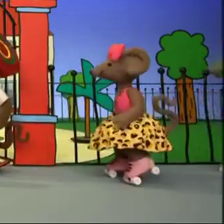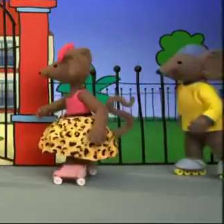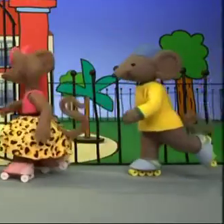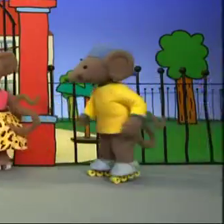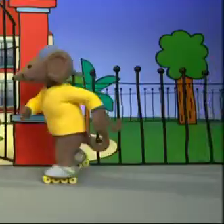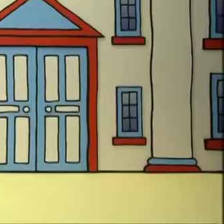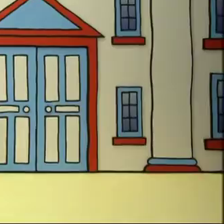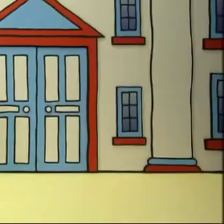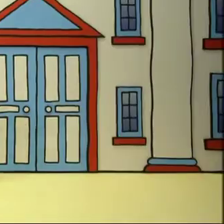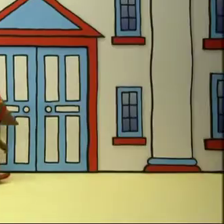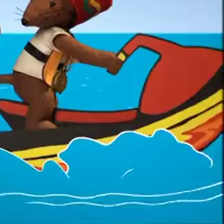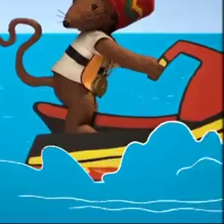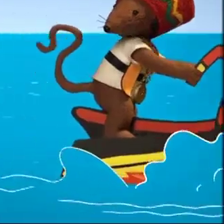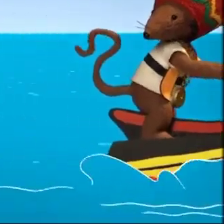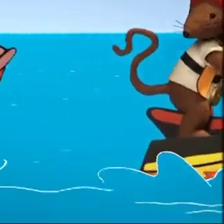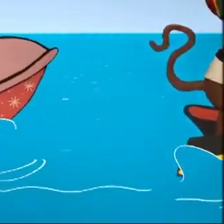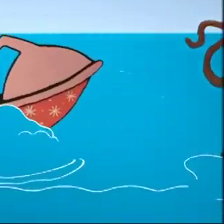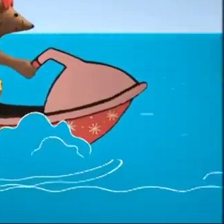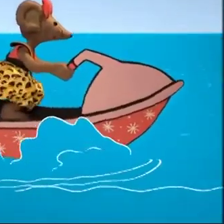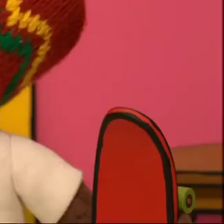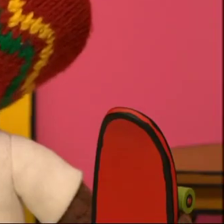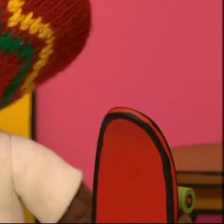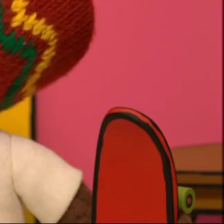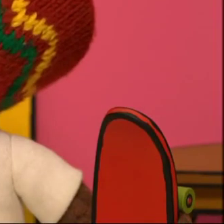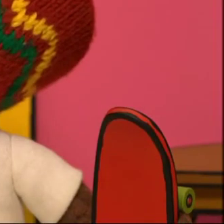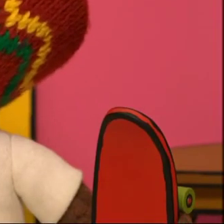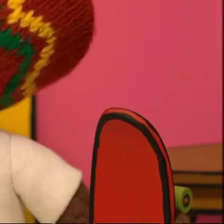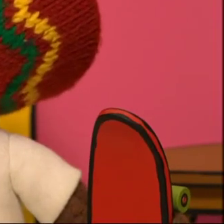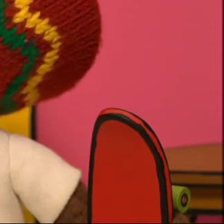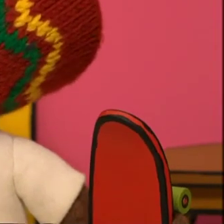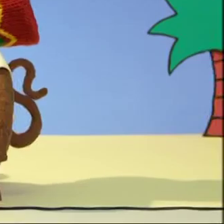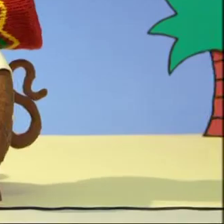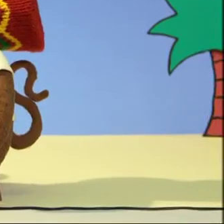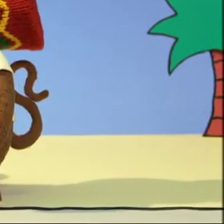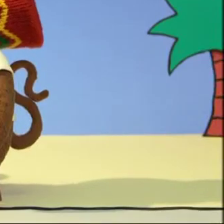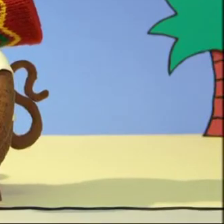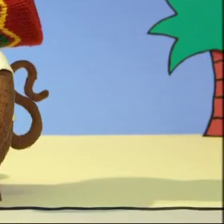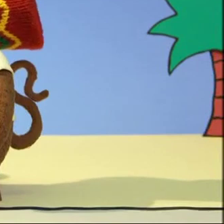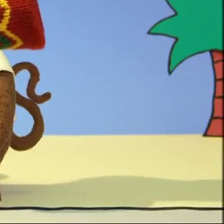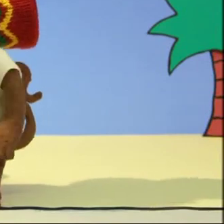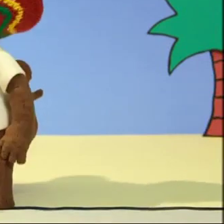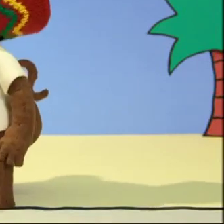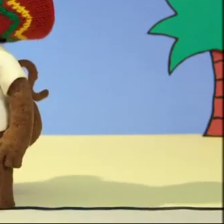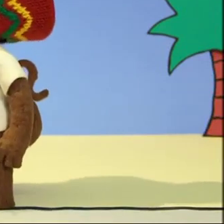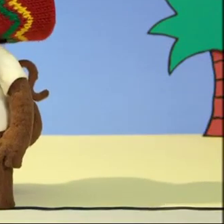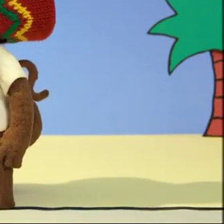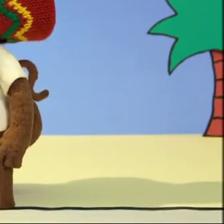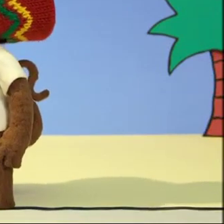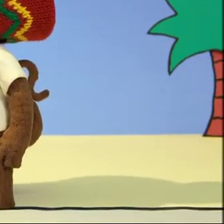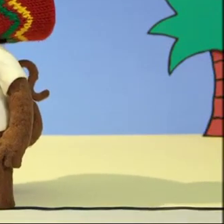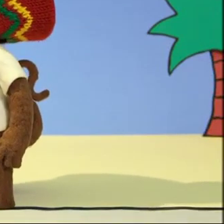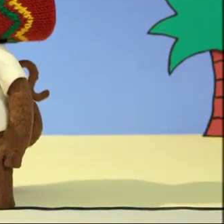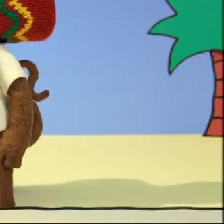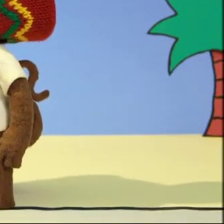always understood. We're here to save the day and make a bad thing good. Me love your